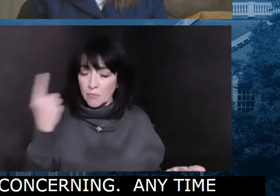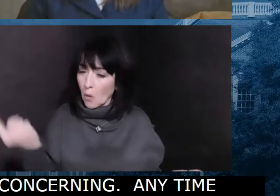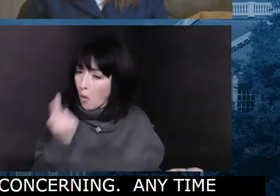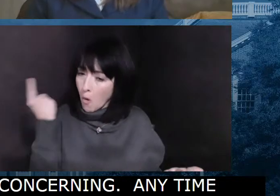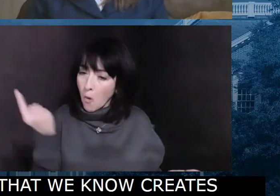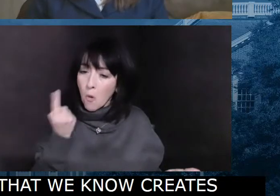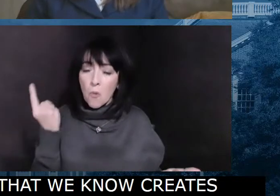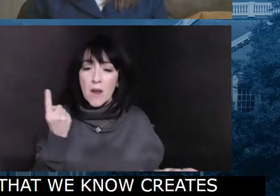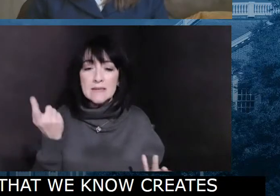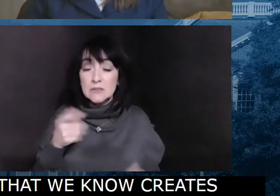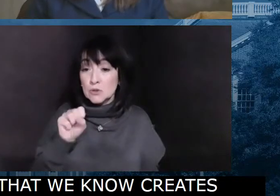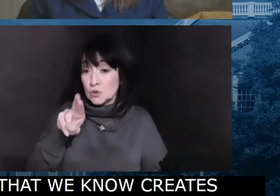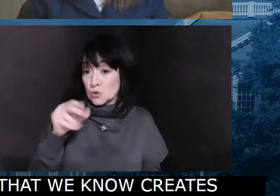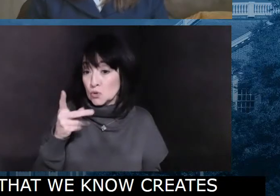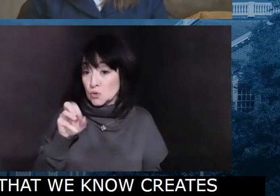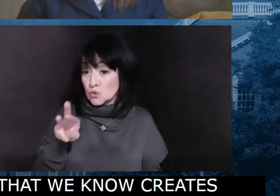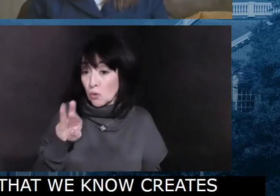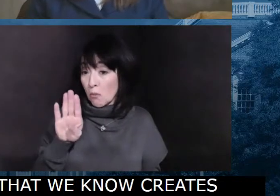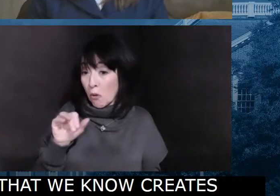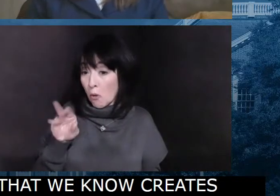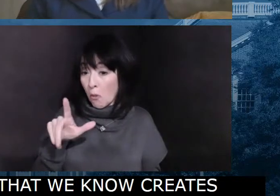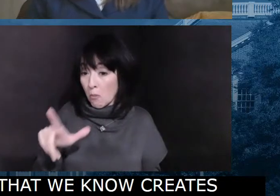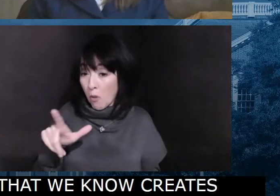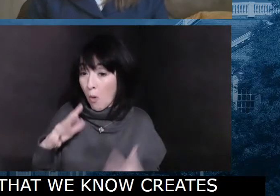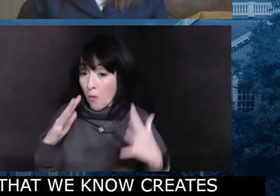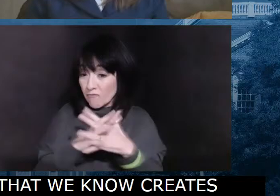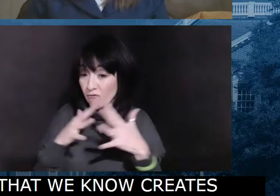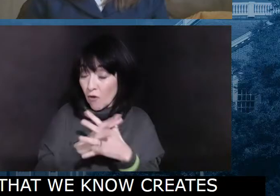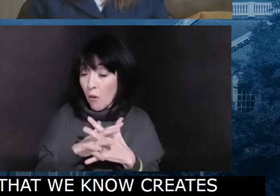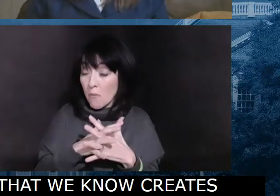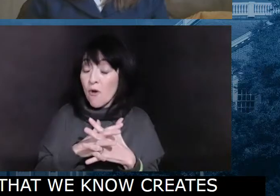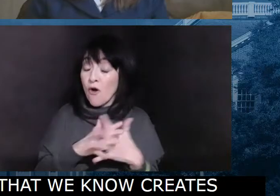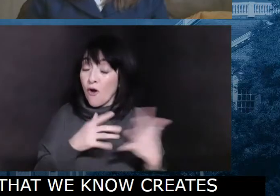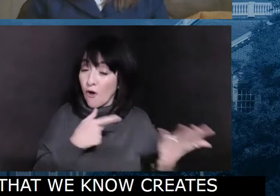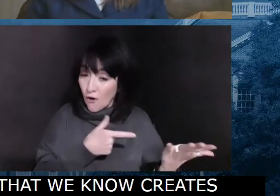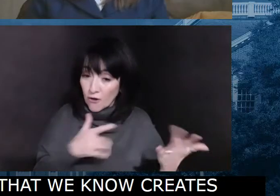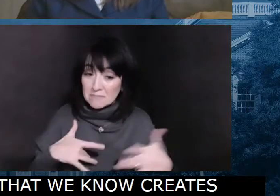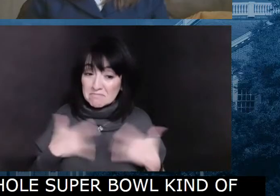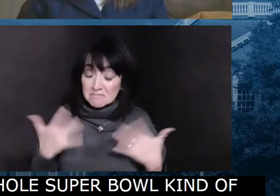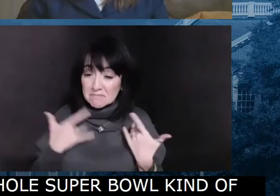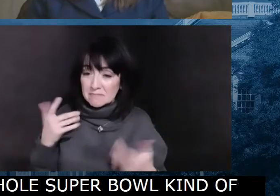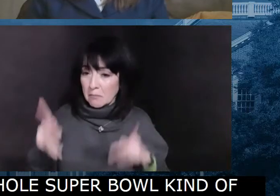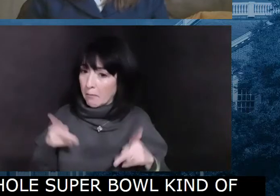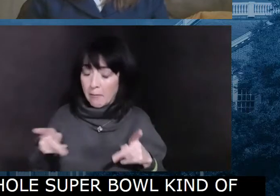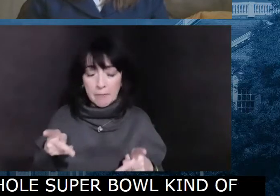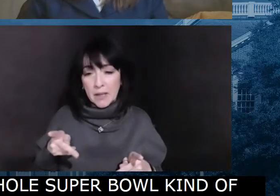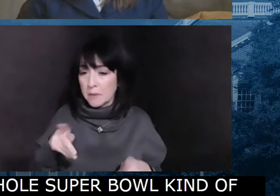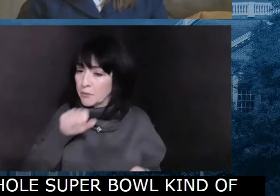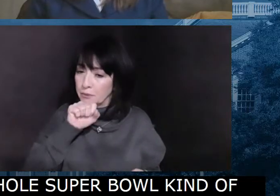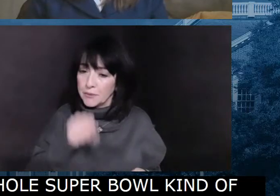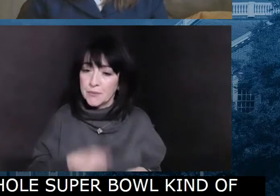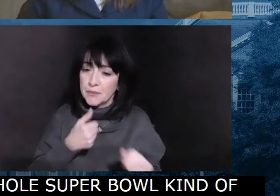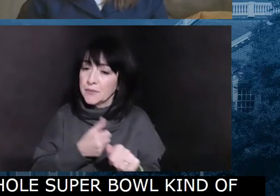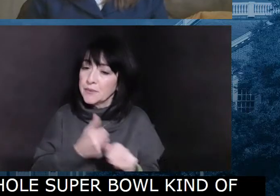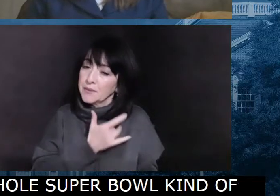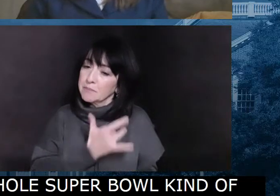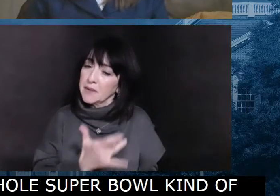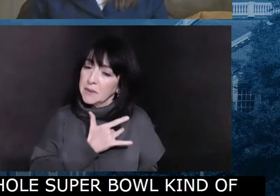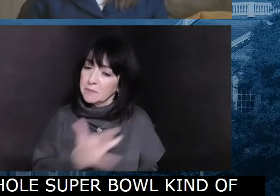Super Bowl kind of weekend and all of those events and parties that happened watching the game